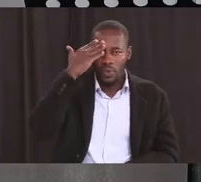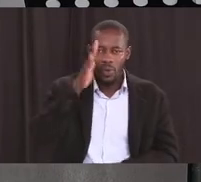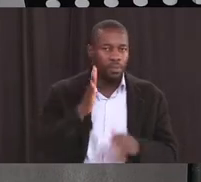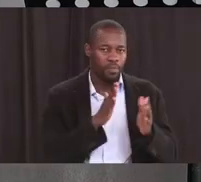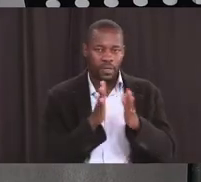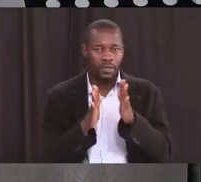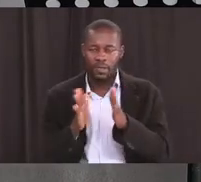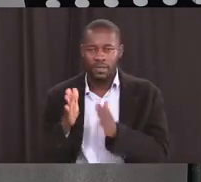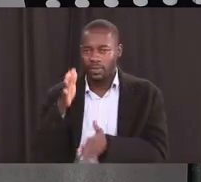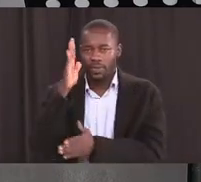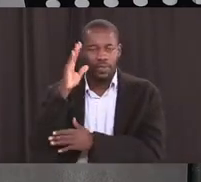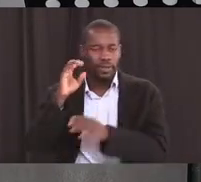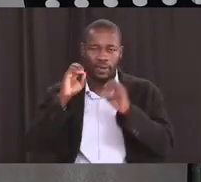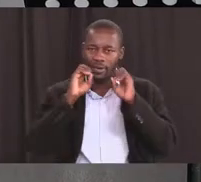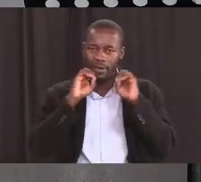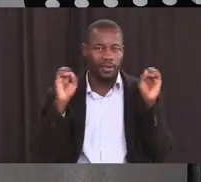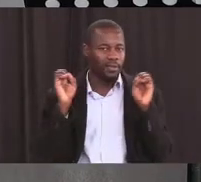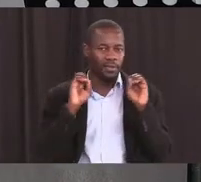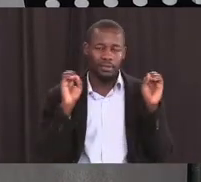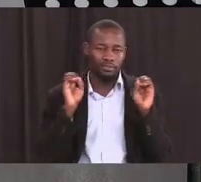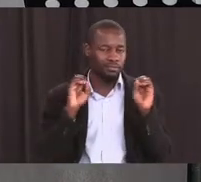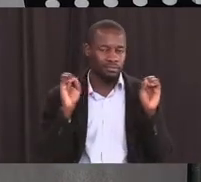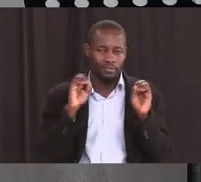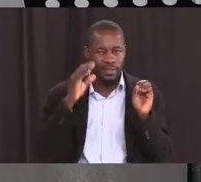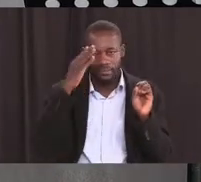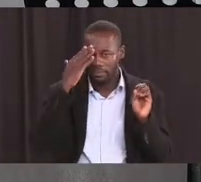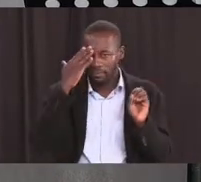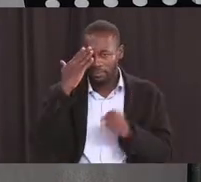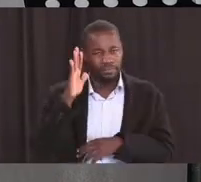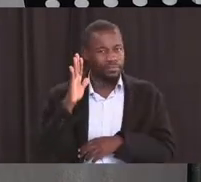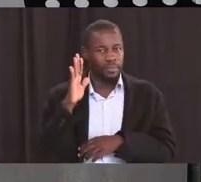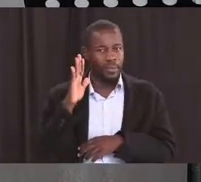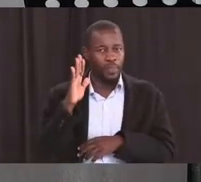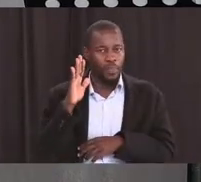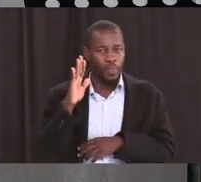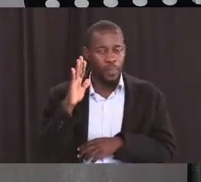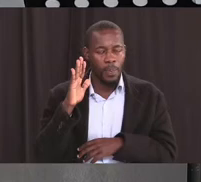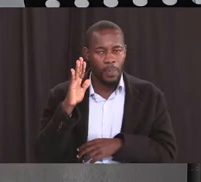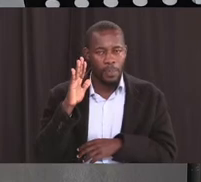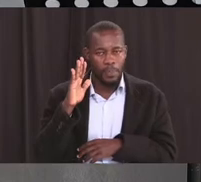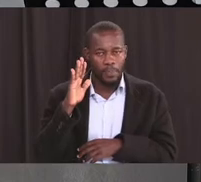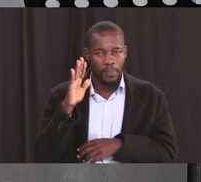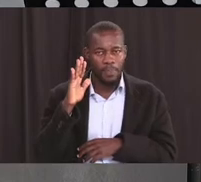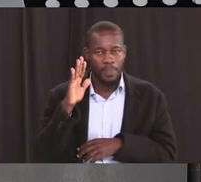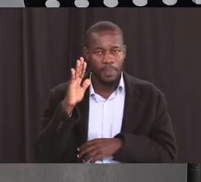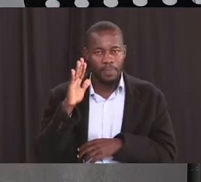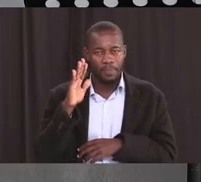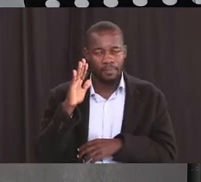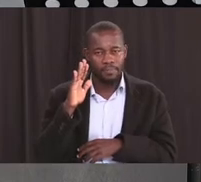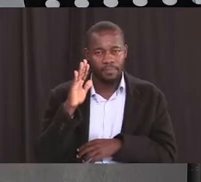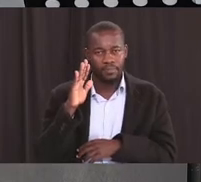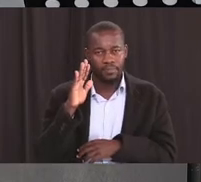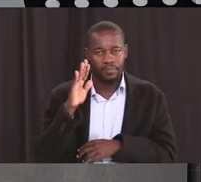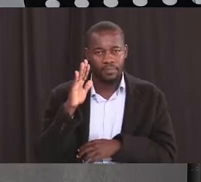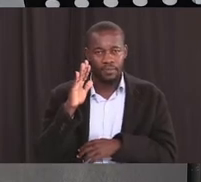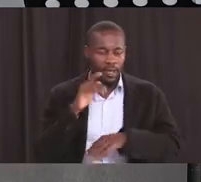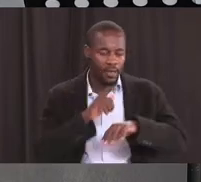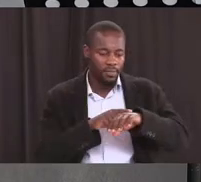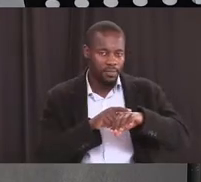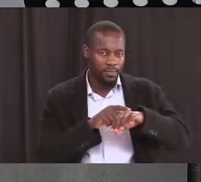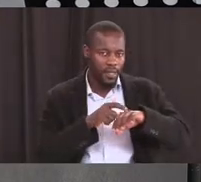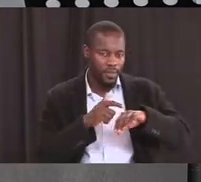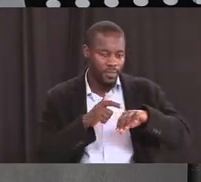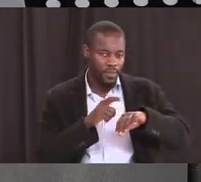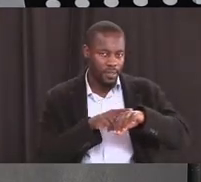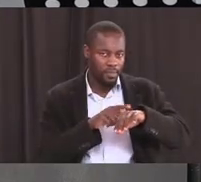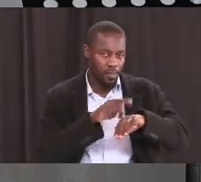led them through even those times of questioning. And in the beginning of this missionary journey, Paul